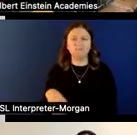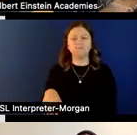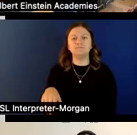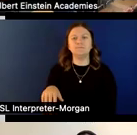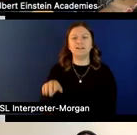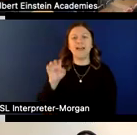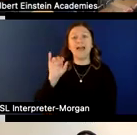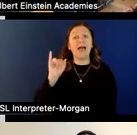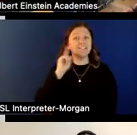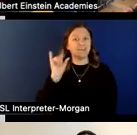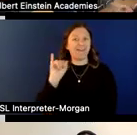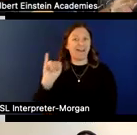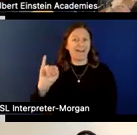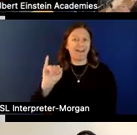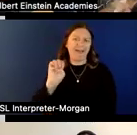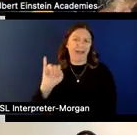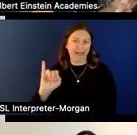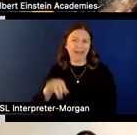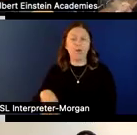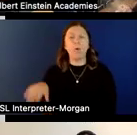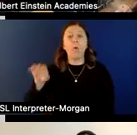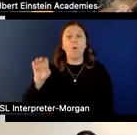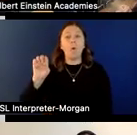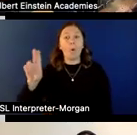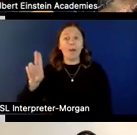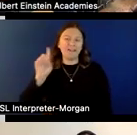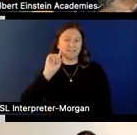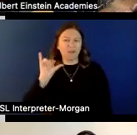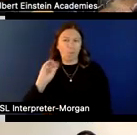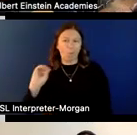I, oi,